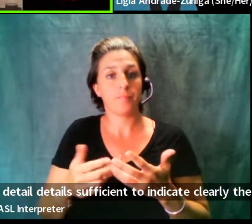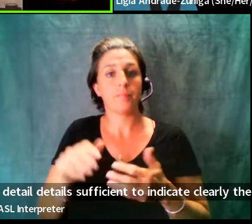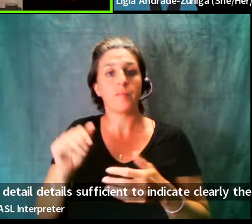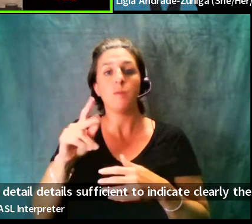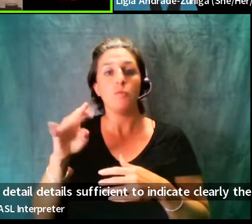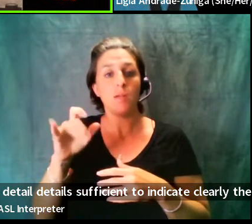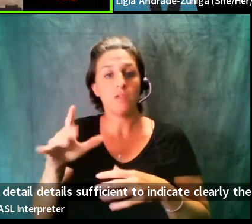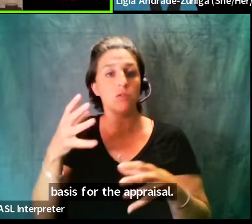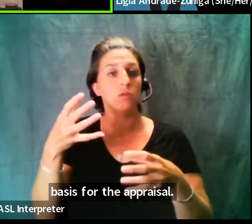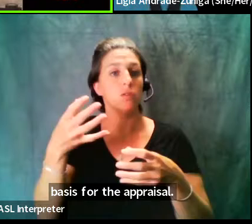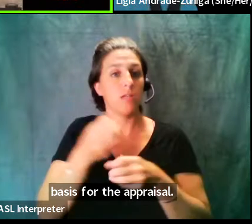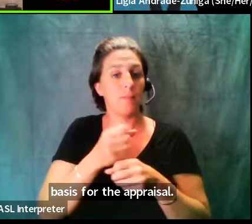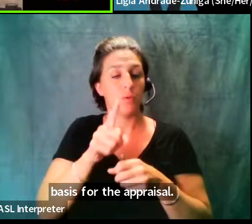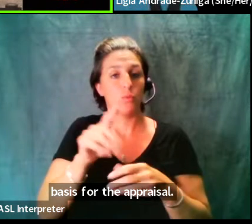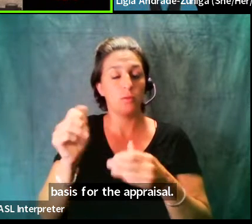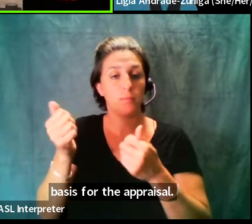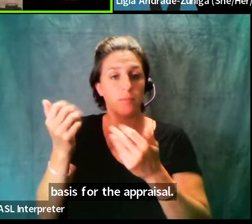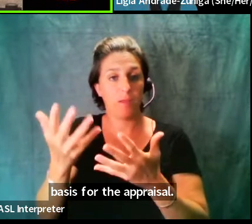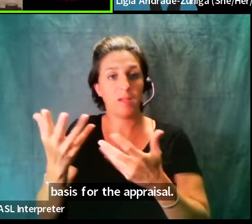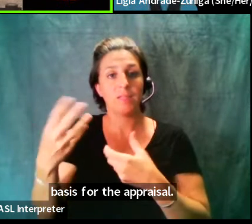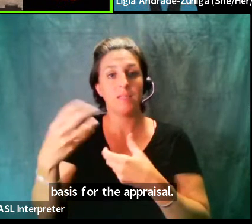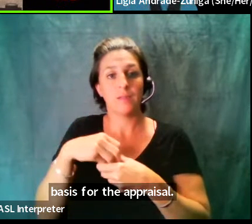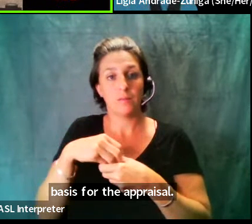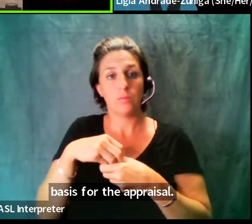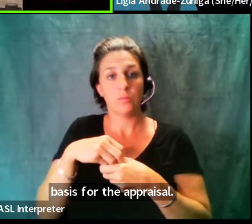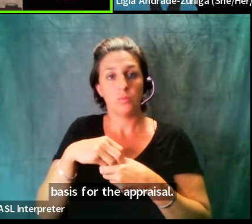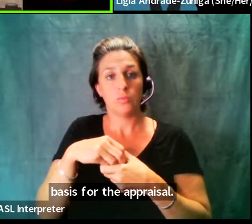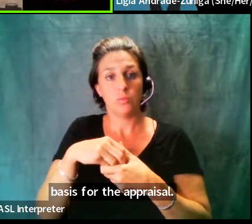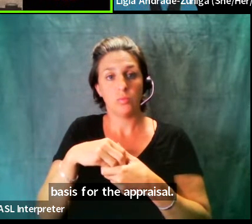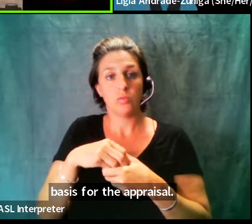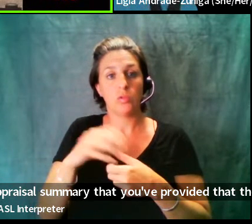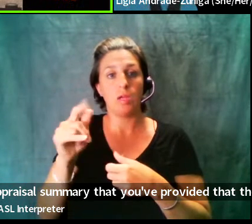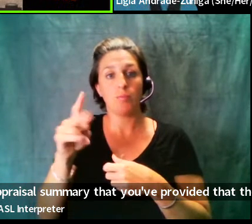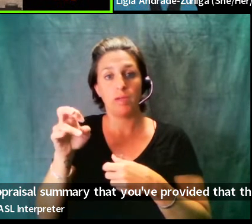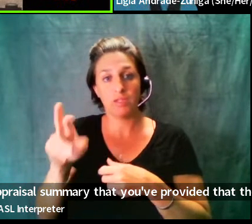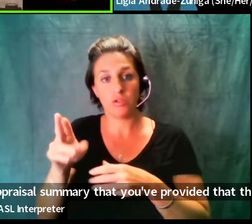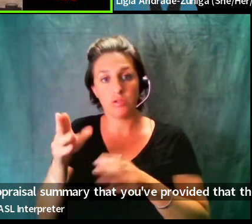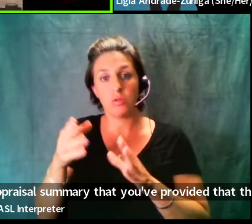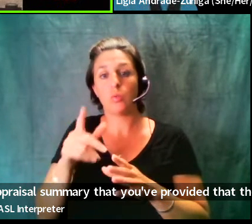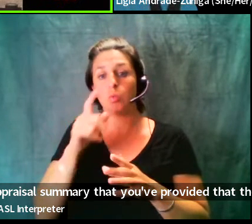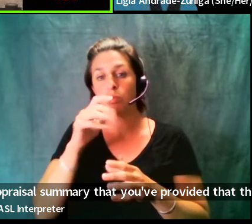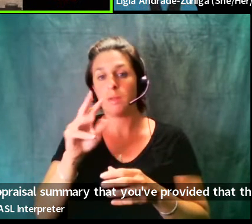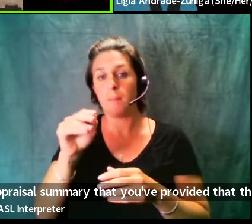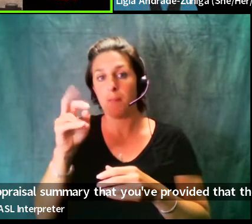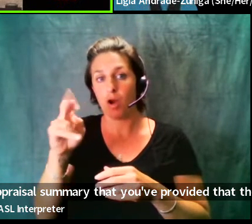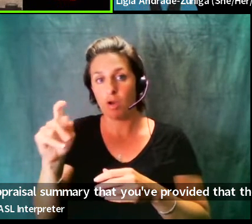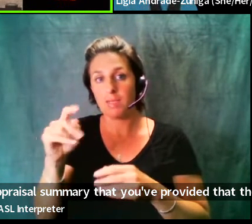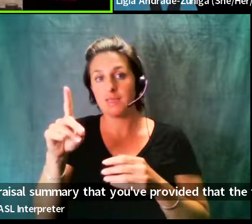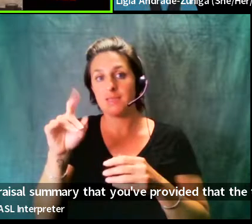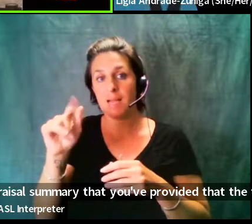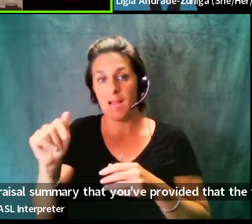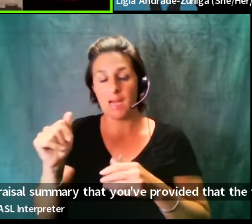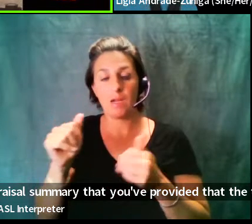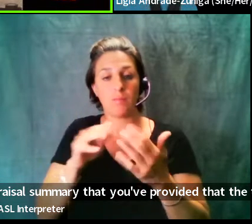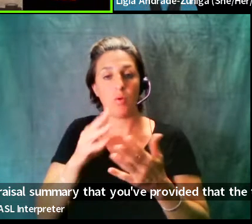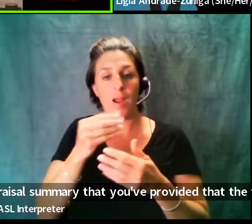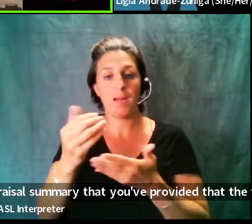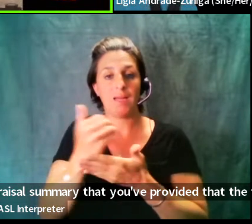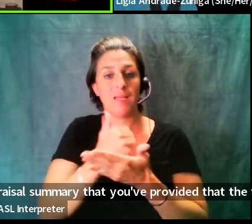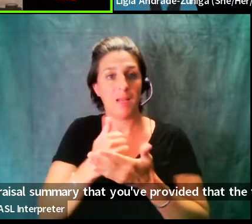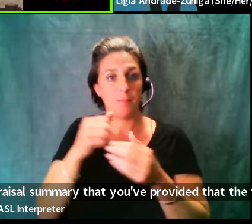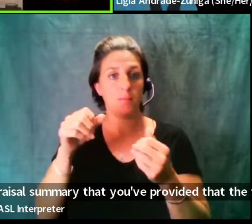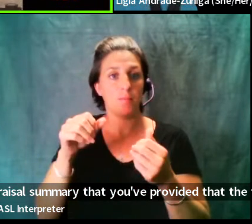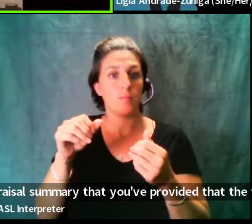appraisal summary that you've provided includes that the appraiser used a market data approach and he used the income approach. And what has he provided